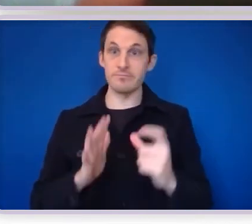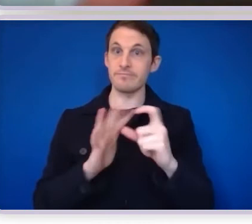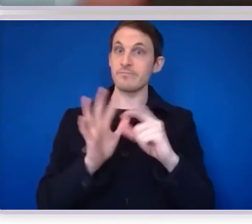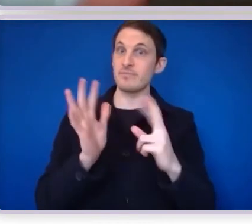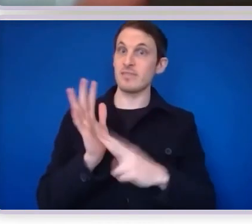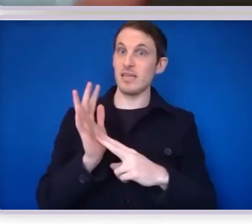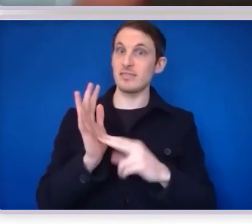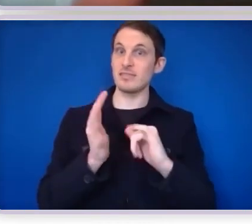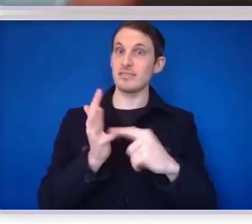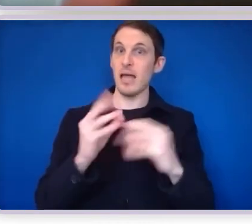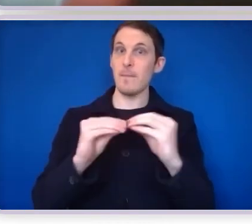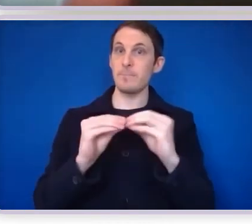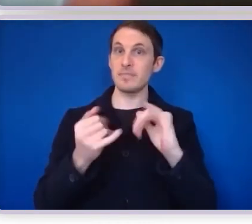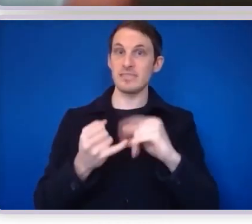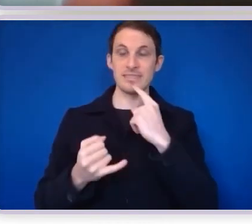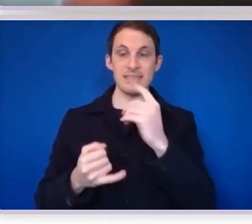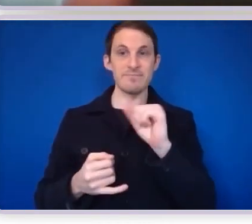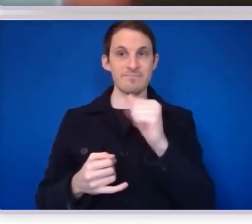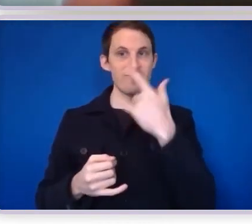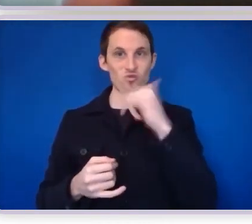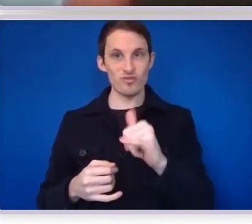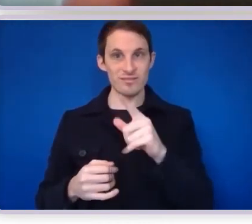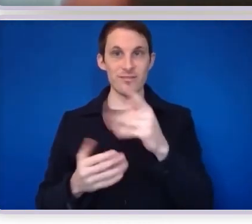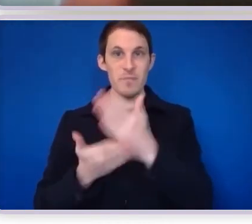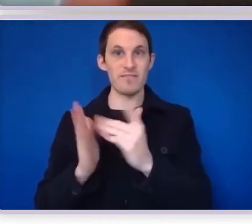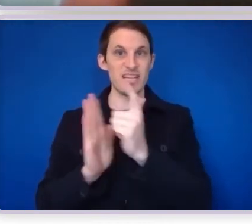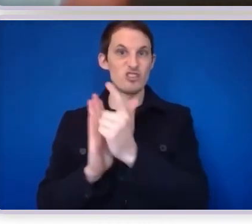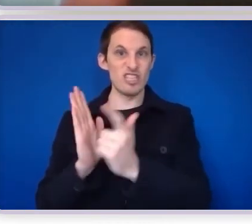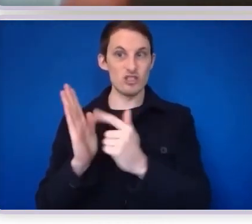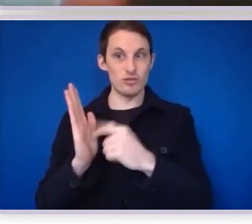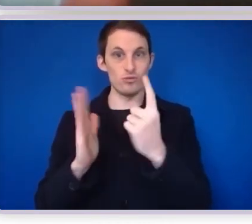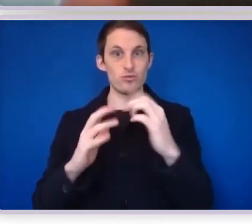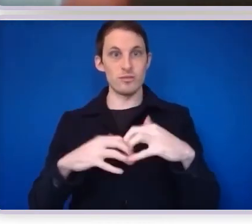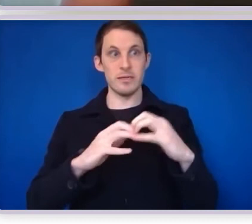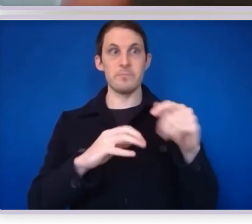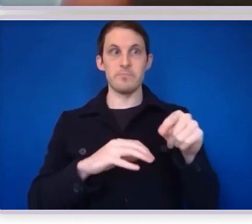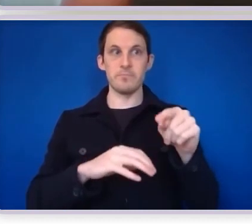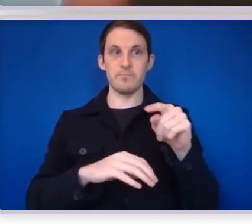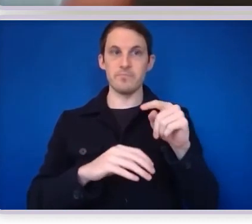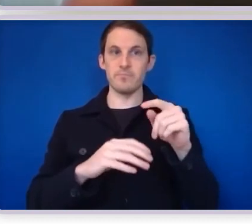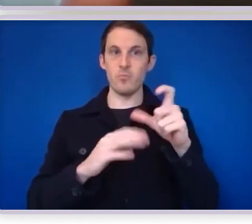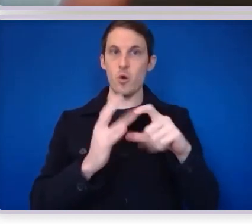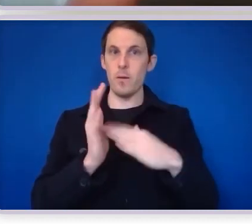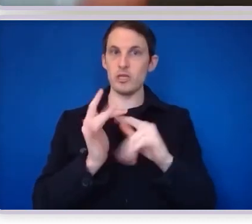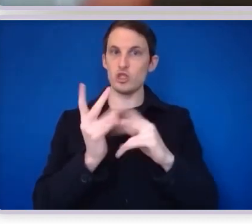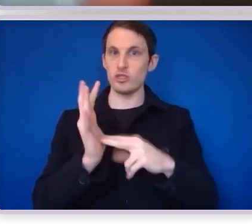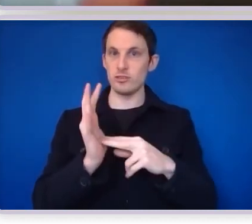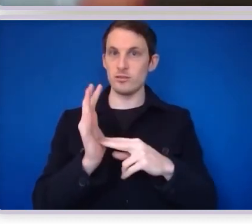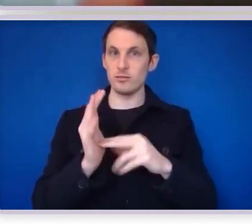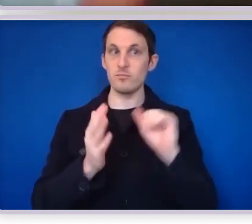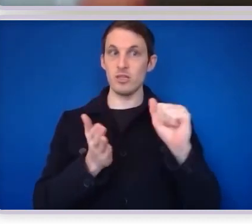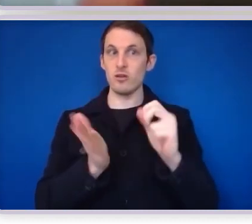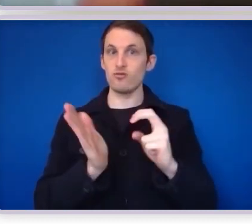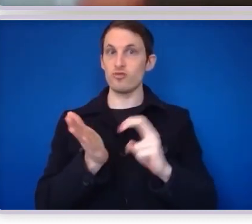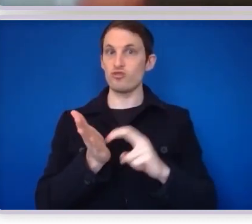That's part of the legislation that sets up this commission. The registration scheme, which, as I said, starts